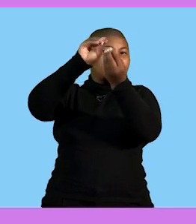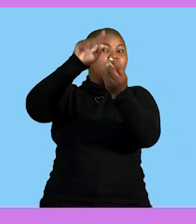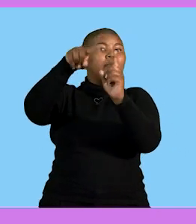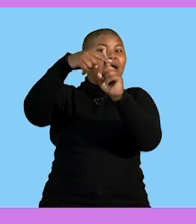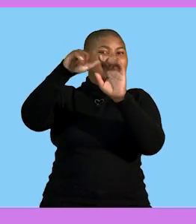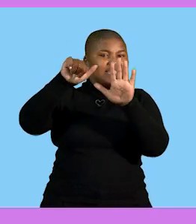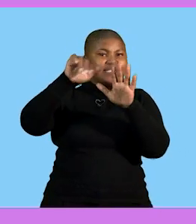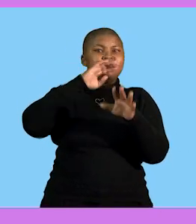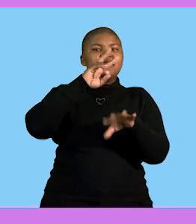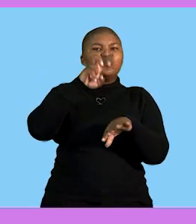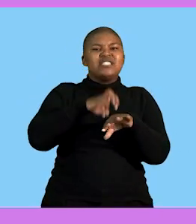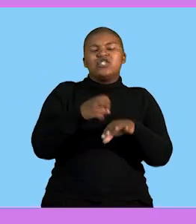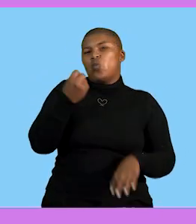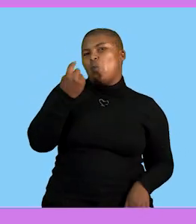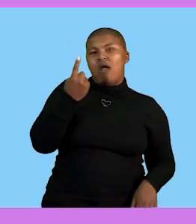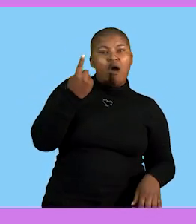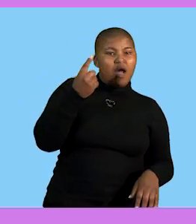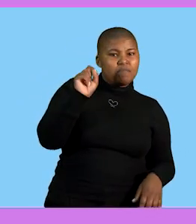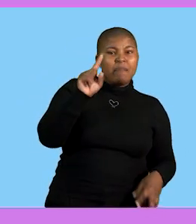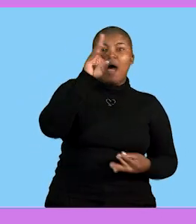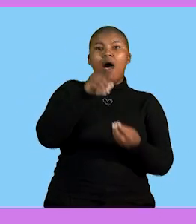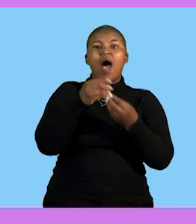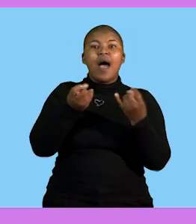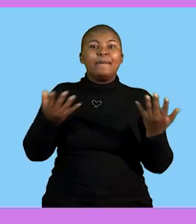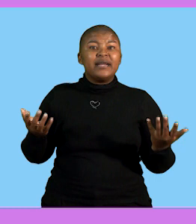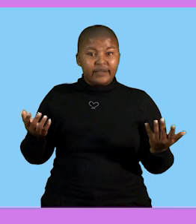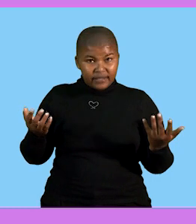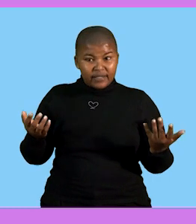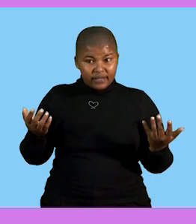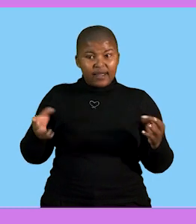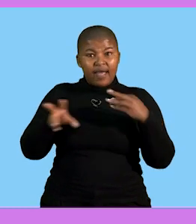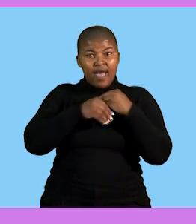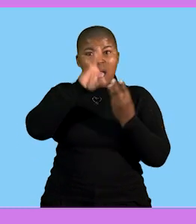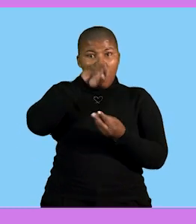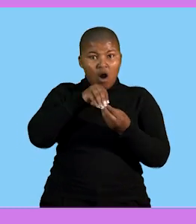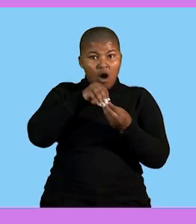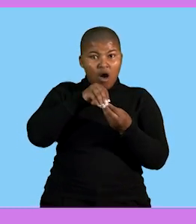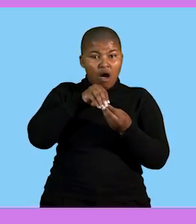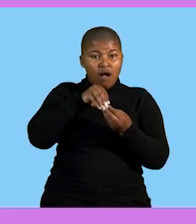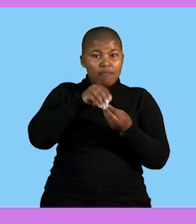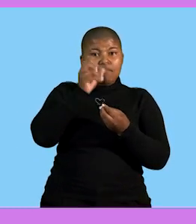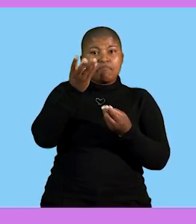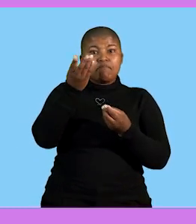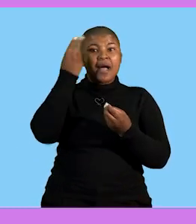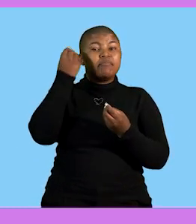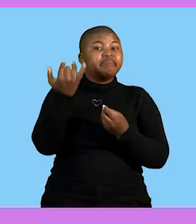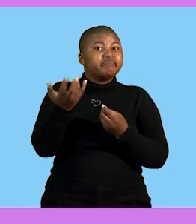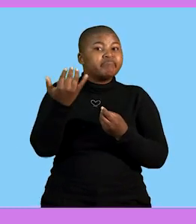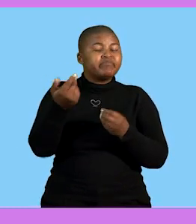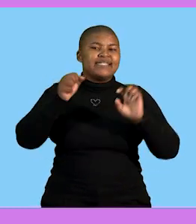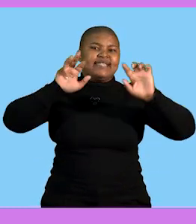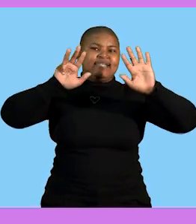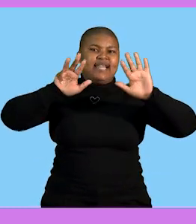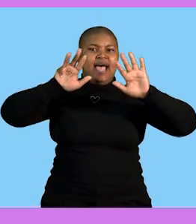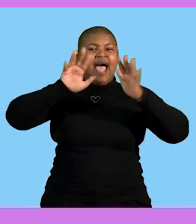this up to the seat, so we need only one seat. So in total, when we add all these pieces, we are going to